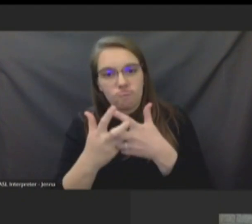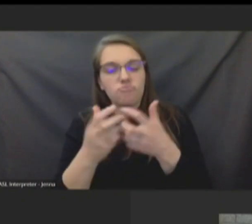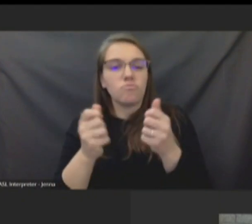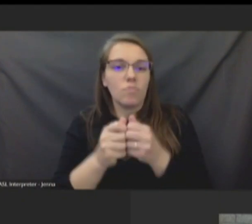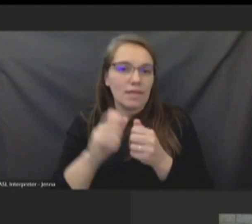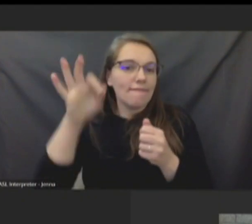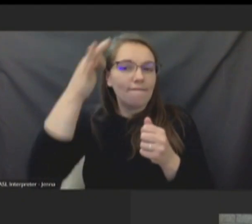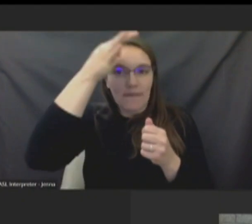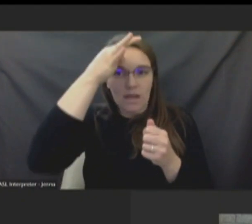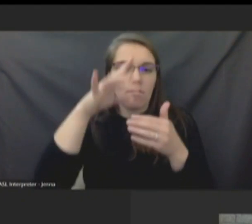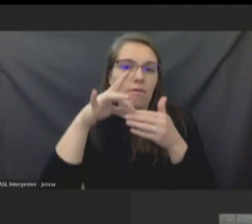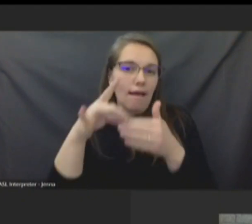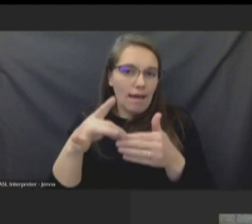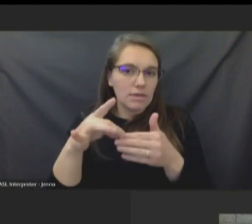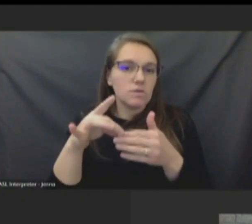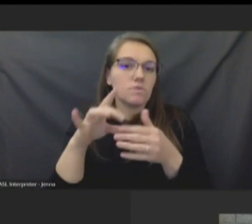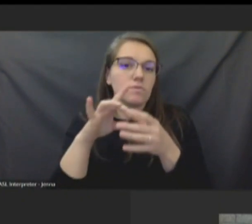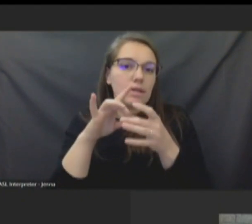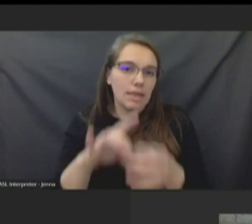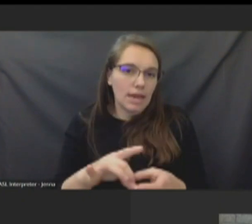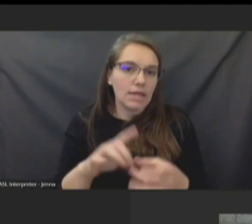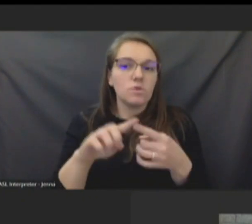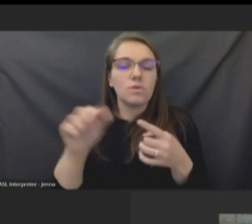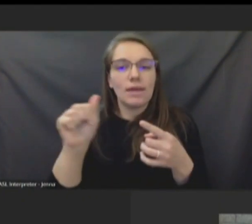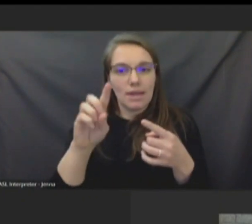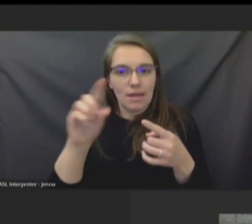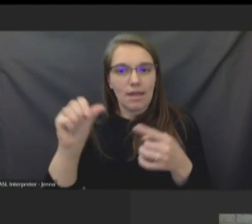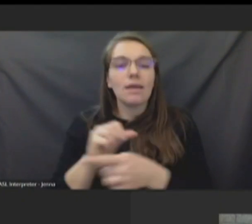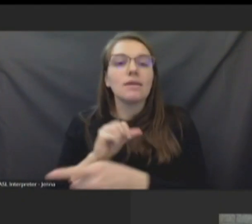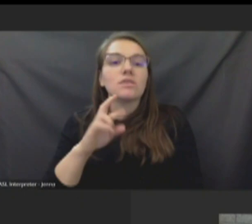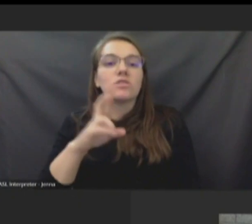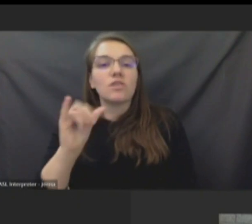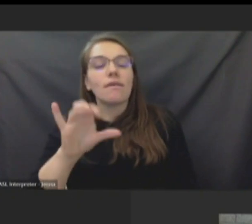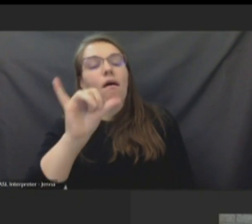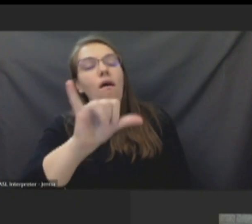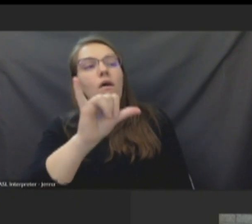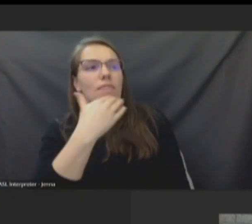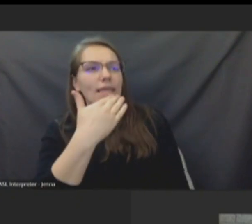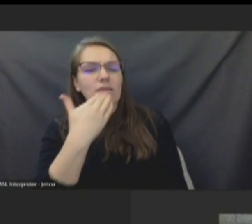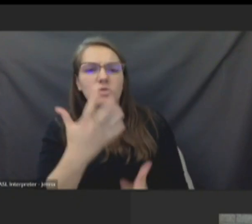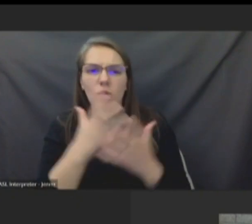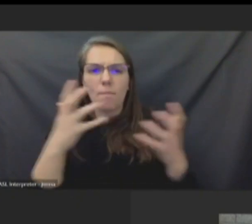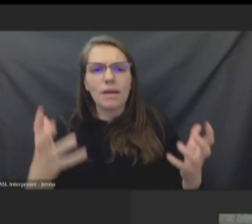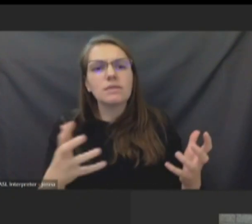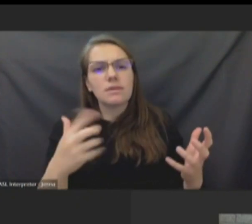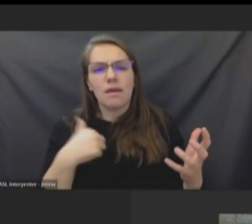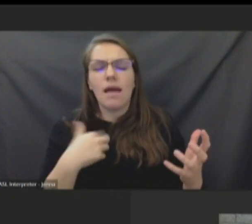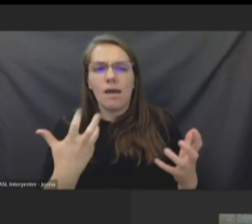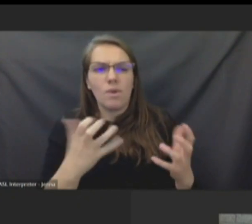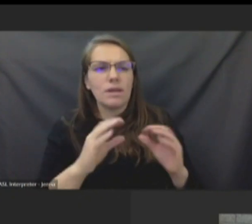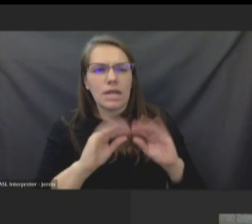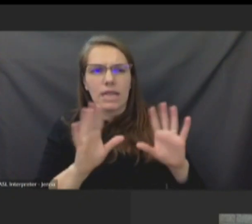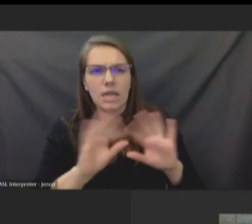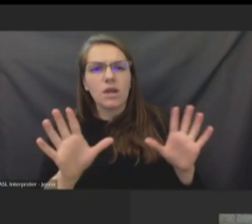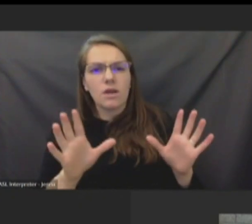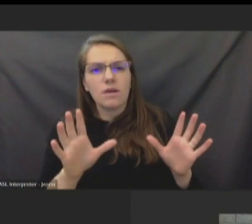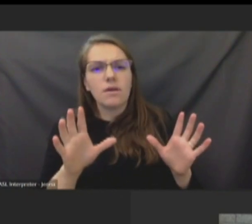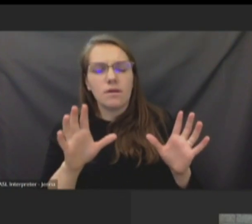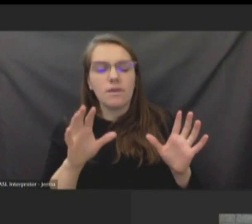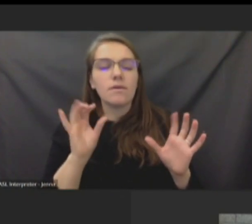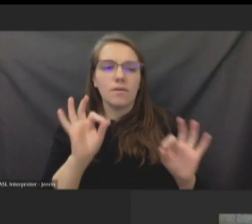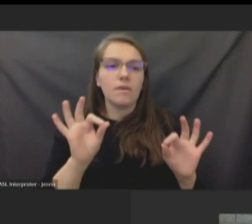federal guidance on administration of ADA claims. Thank you so much. I just wanted to make sure that I'm